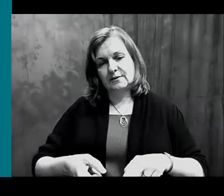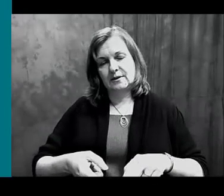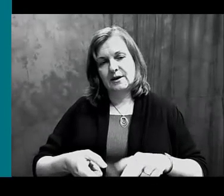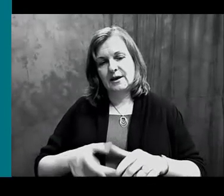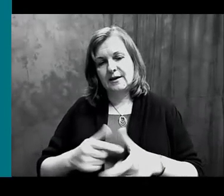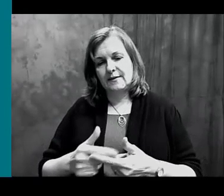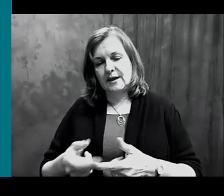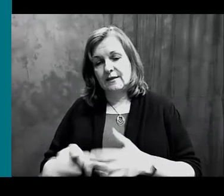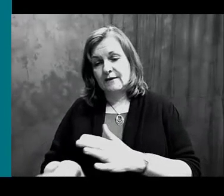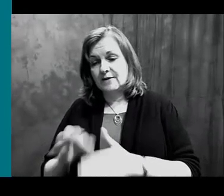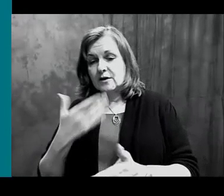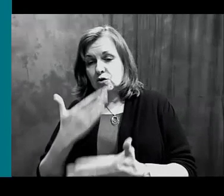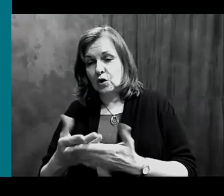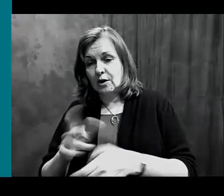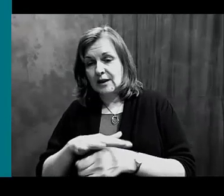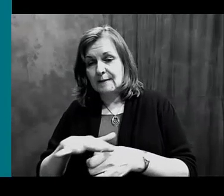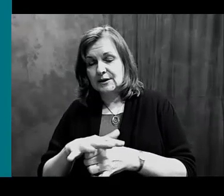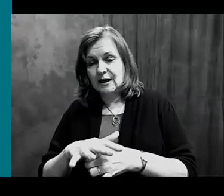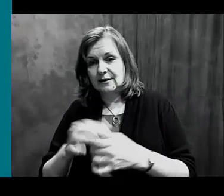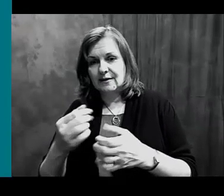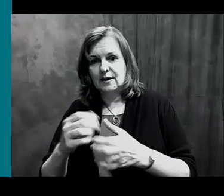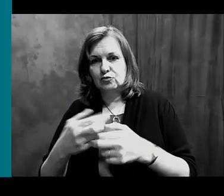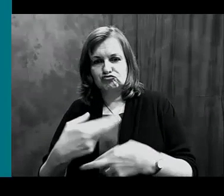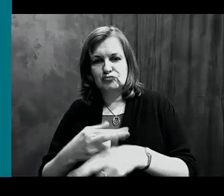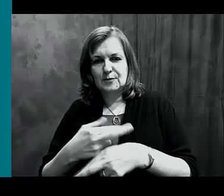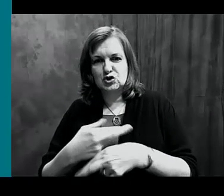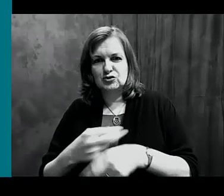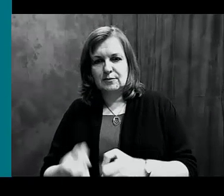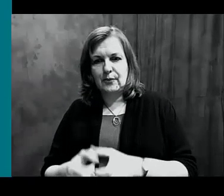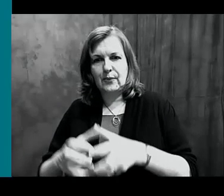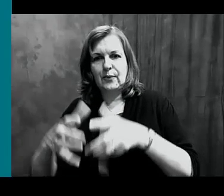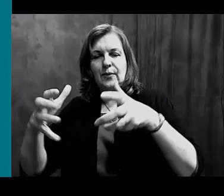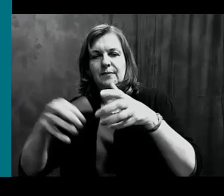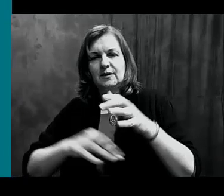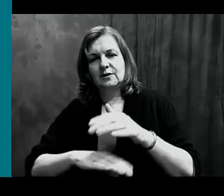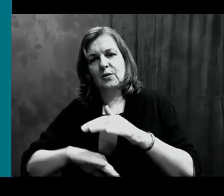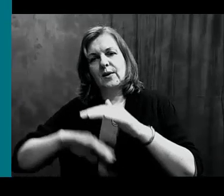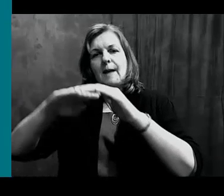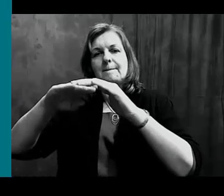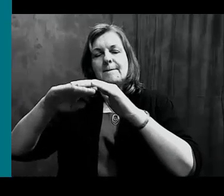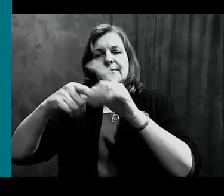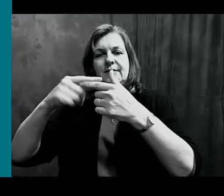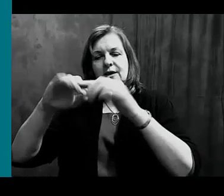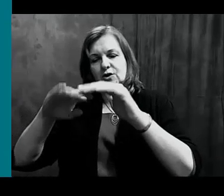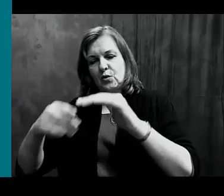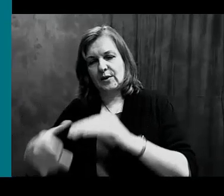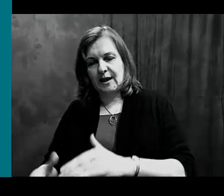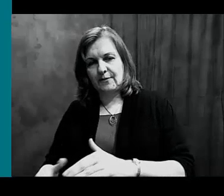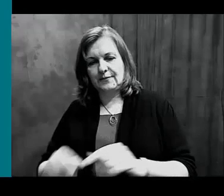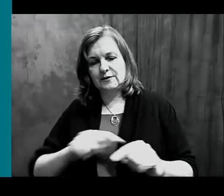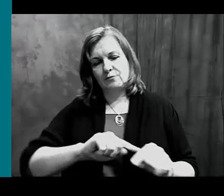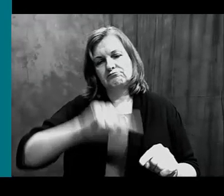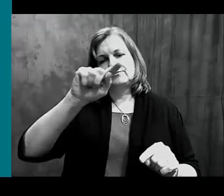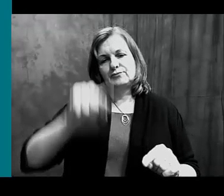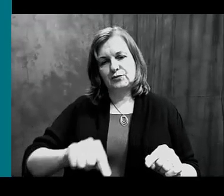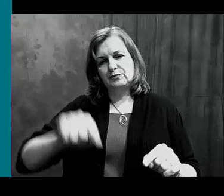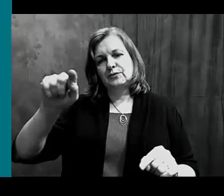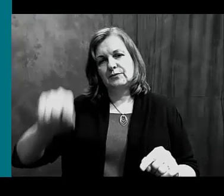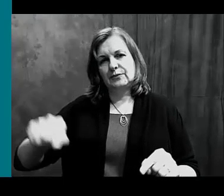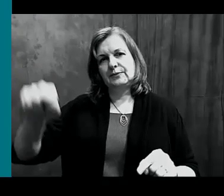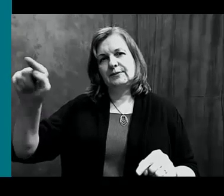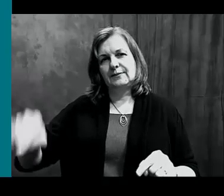survive find a good food source, a good habitat. They reproduce like crazy there for us, and then we